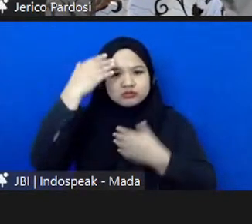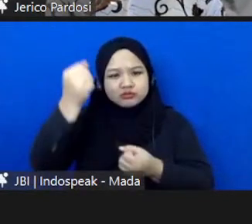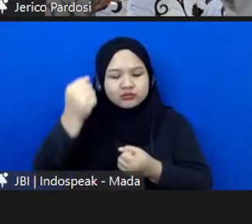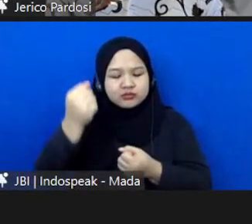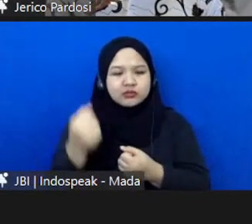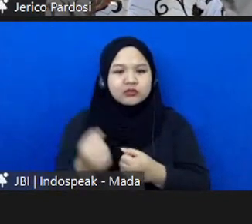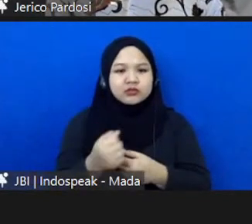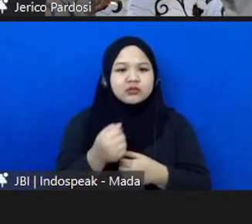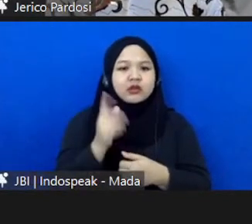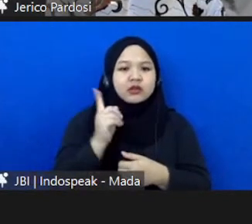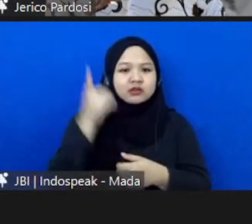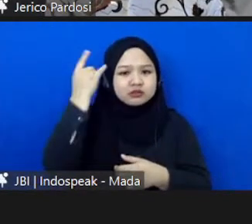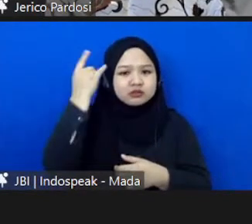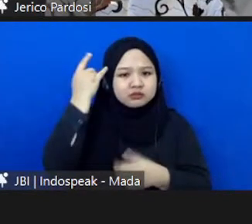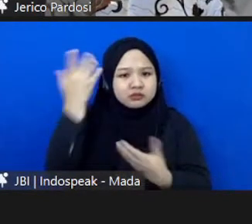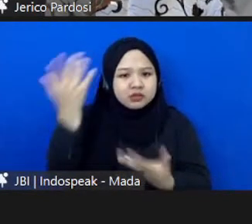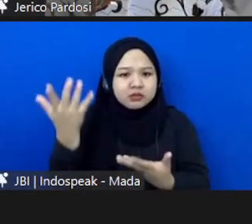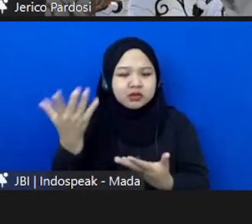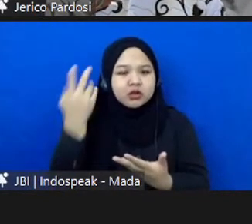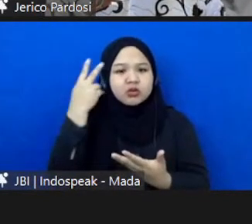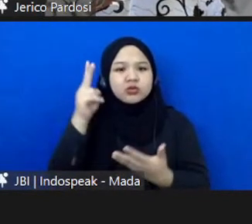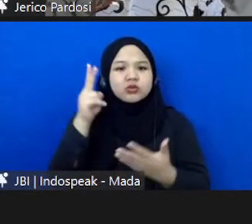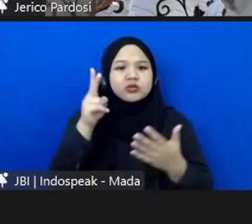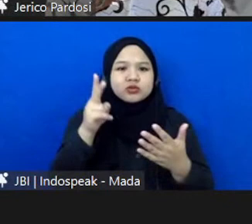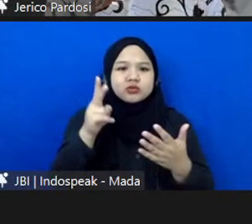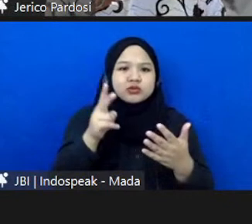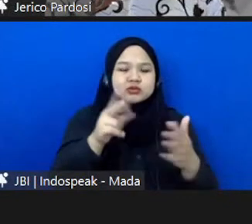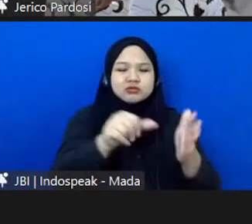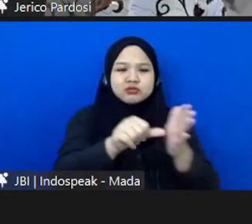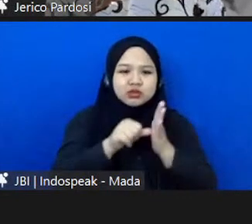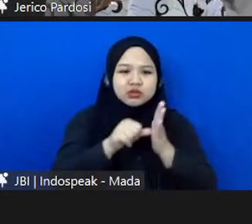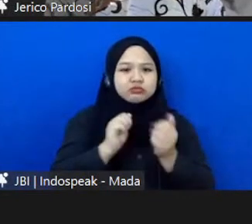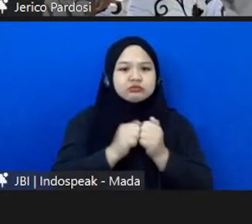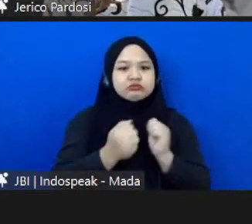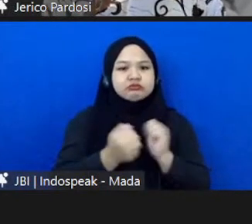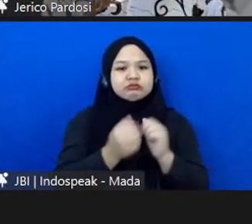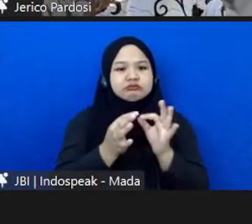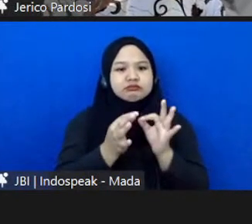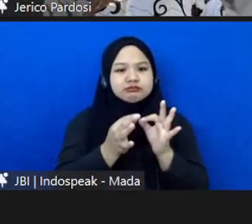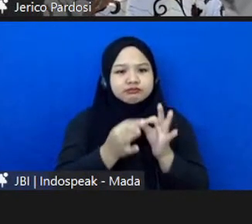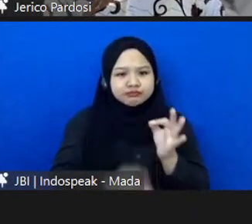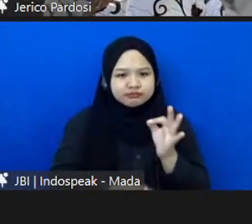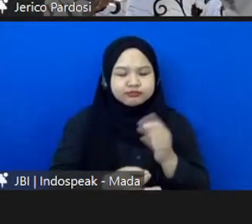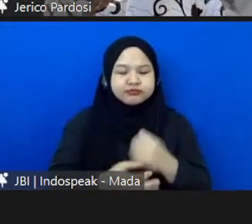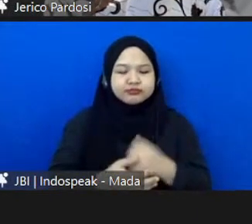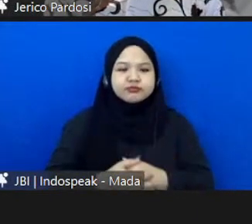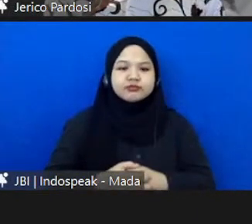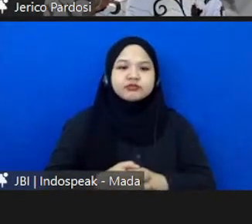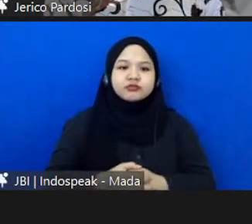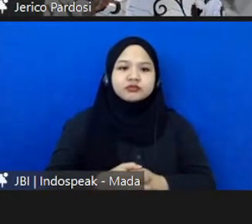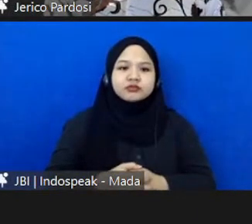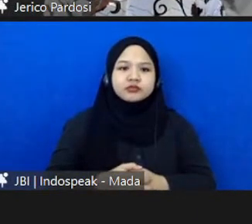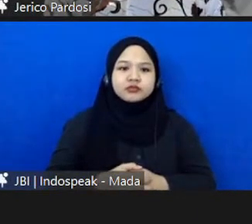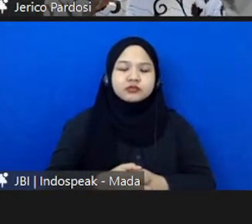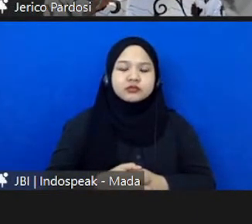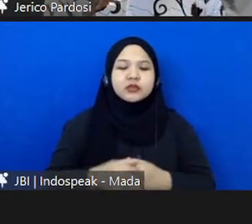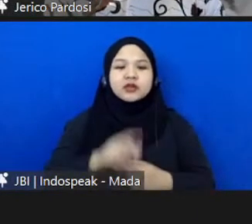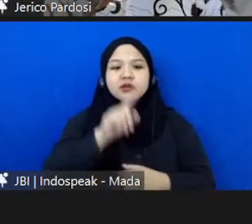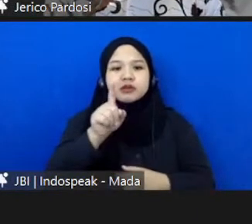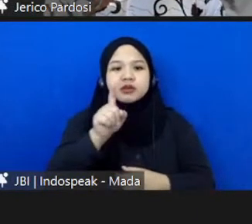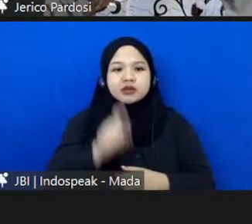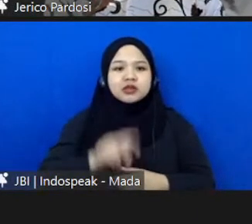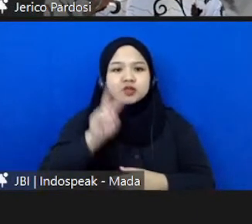any idea on how to help with my problem? Thank you very much. And then I'll read the second one,